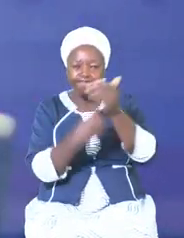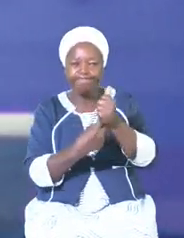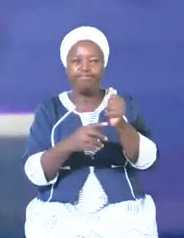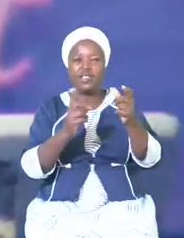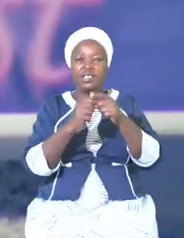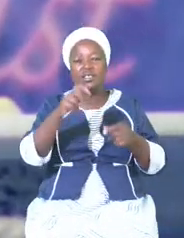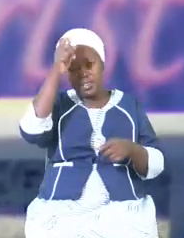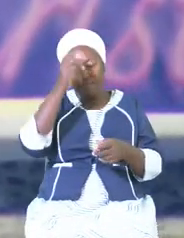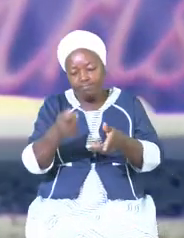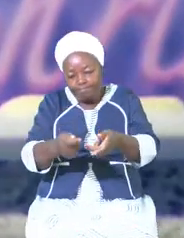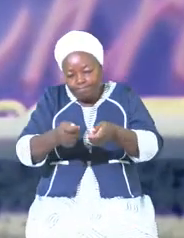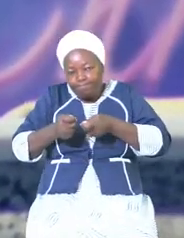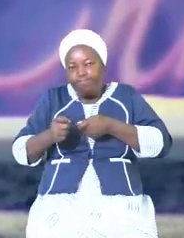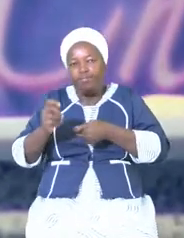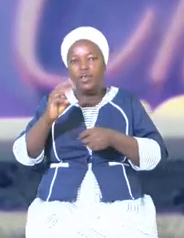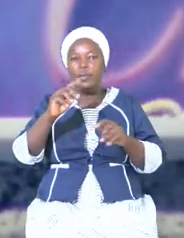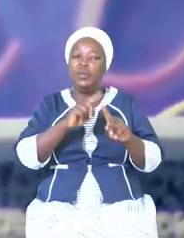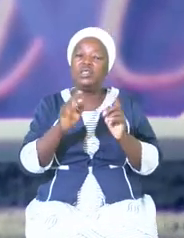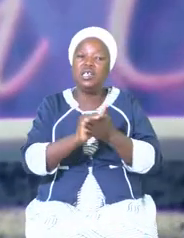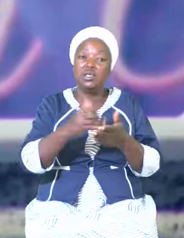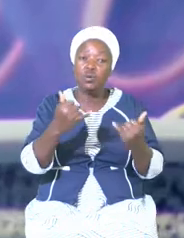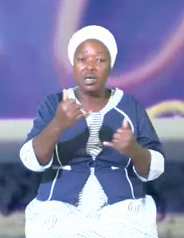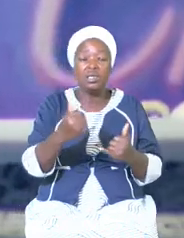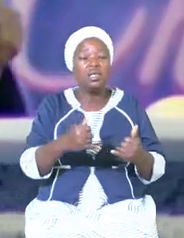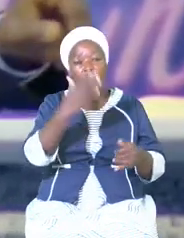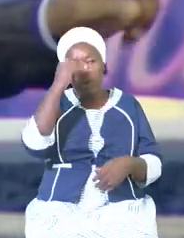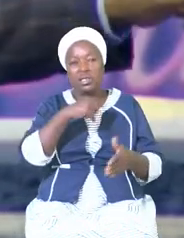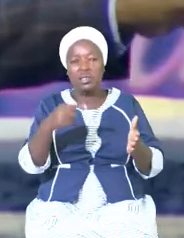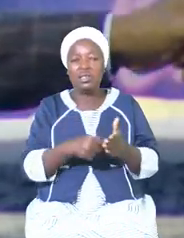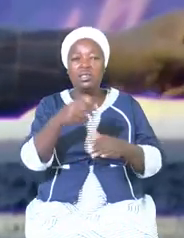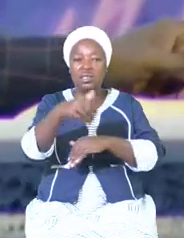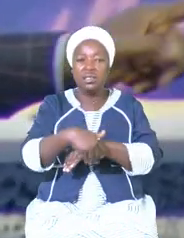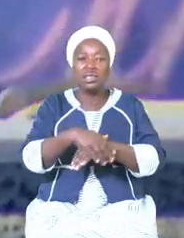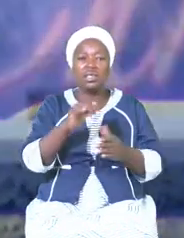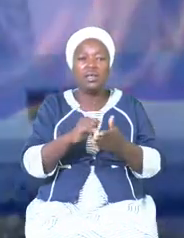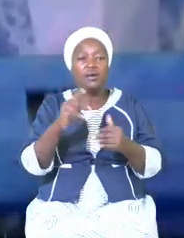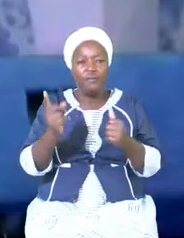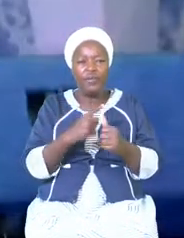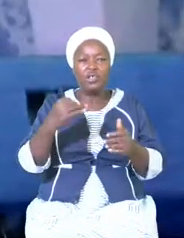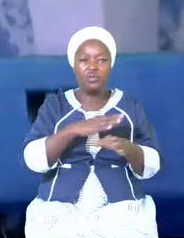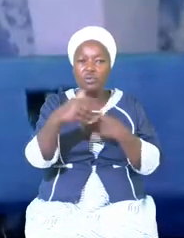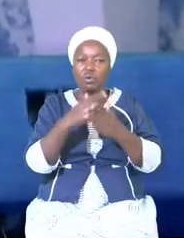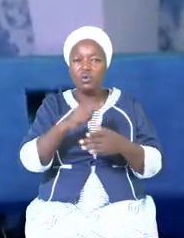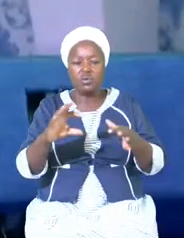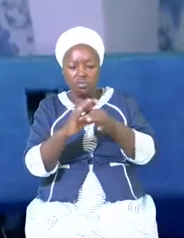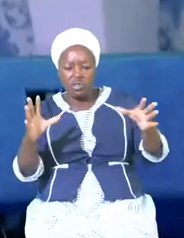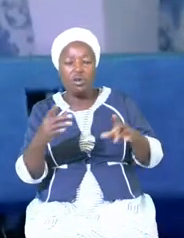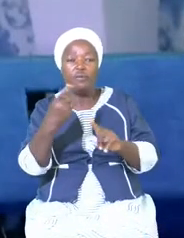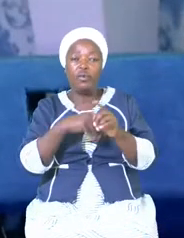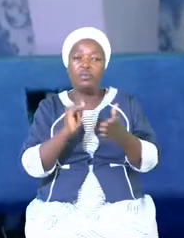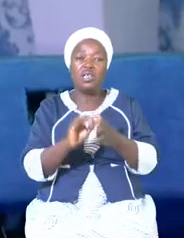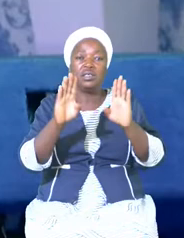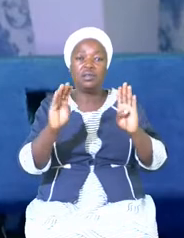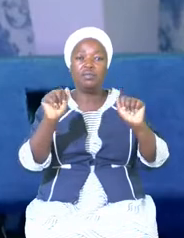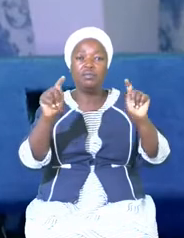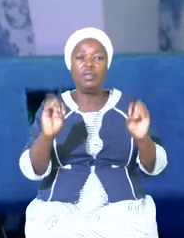draws him. That's why the Lord tonight, first of all, he wants to disengage you from that bait and from